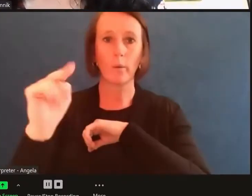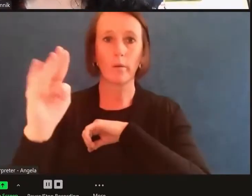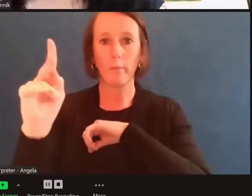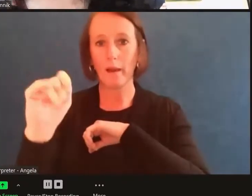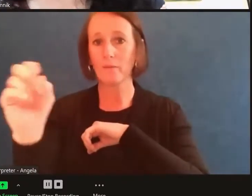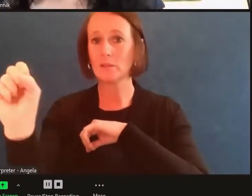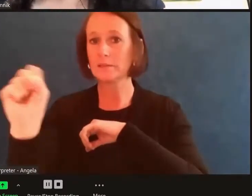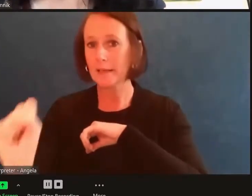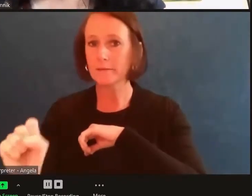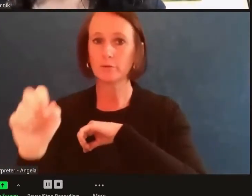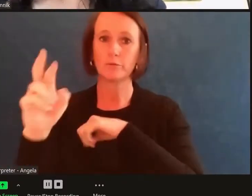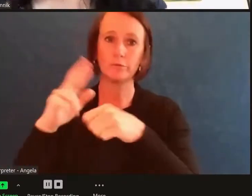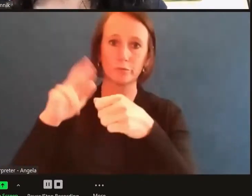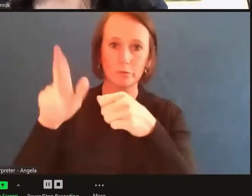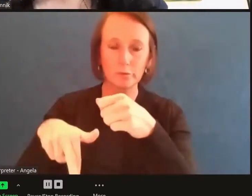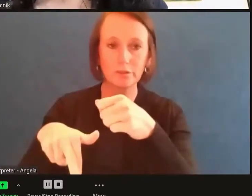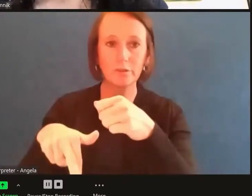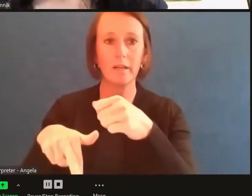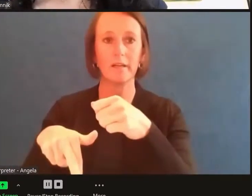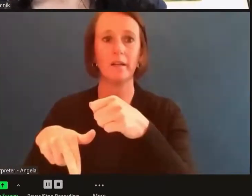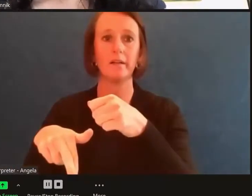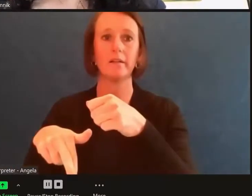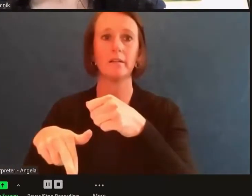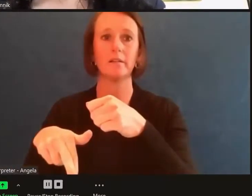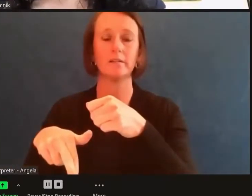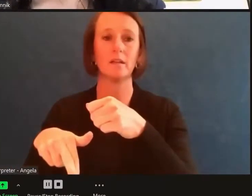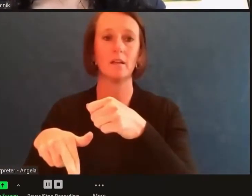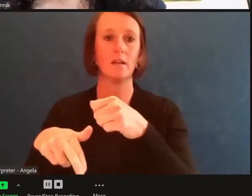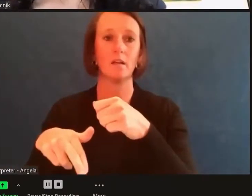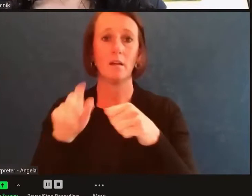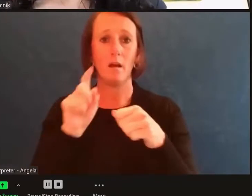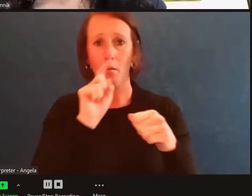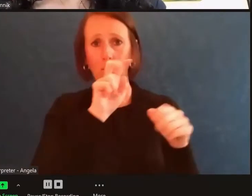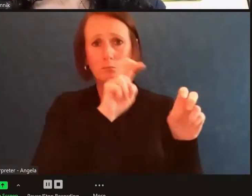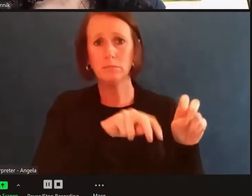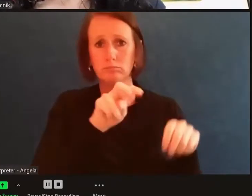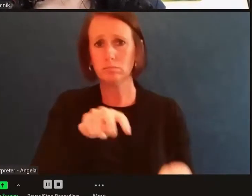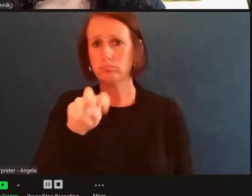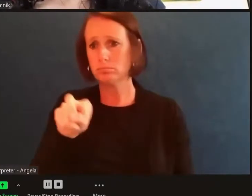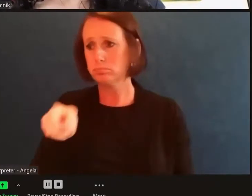to Regina to small places in Saskatchewan, small places in Manitoba, and in Winnipeg.